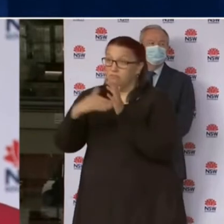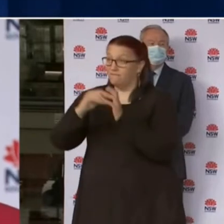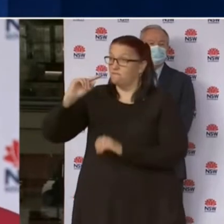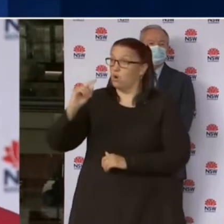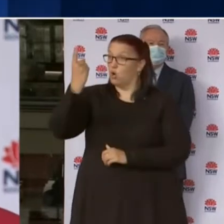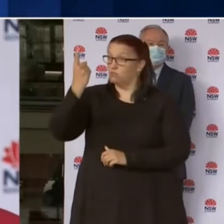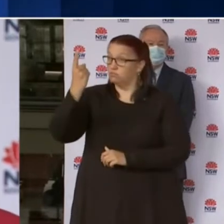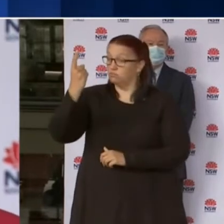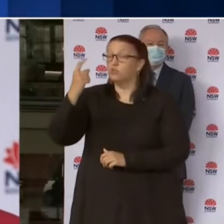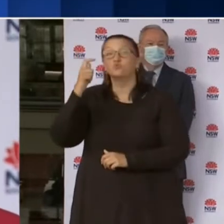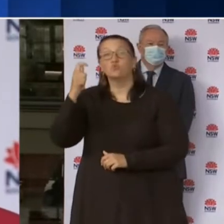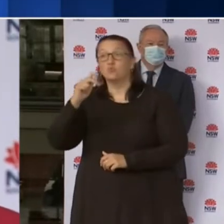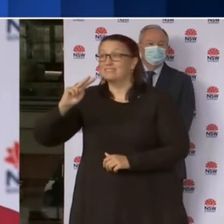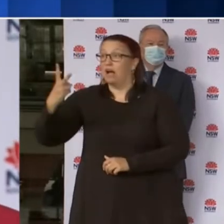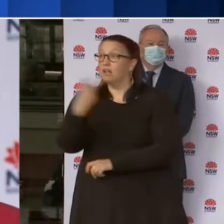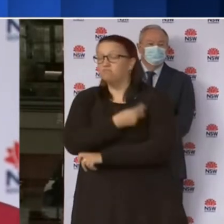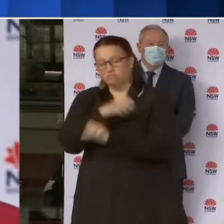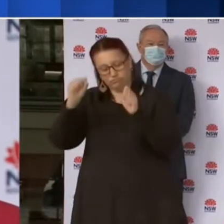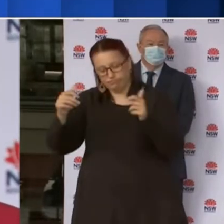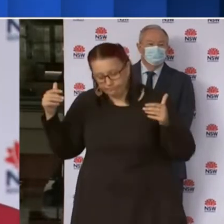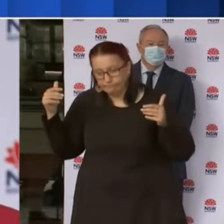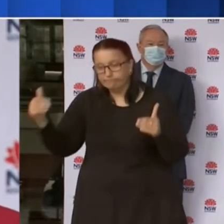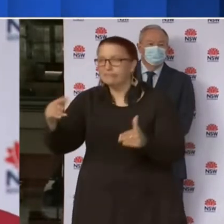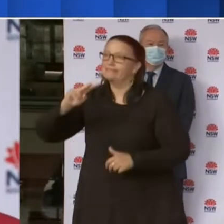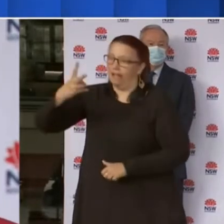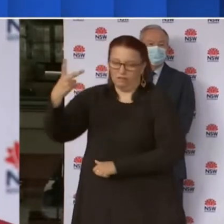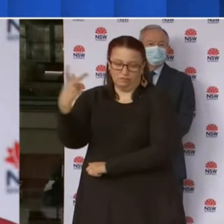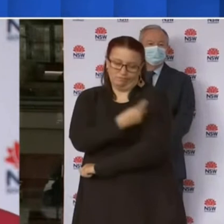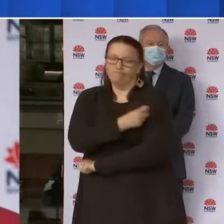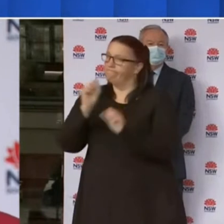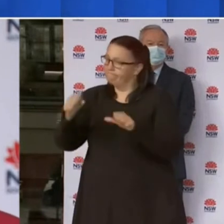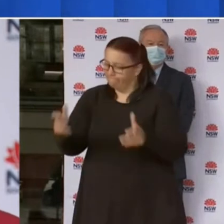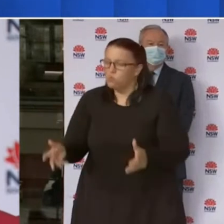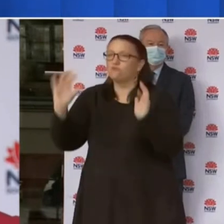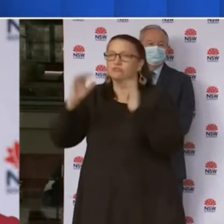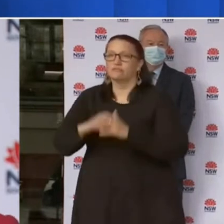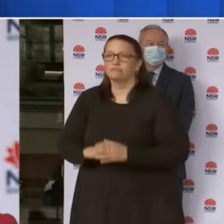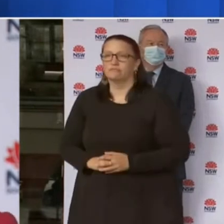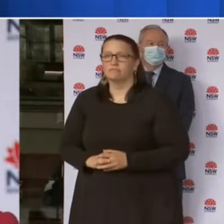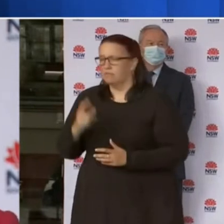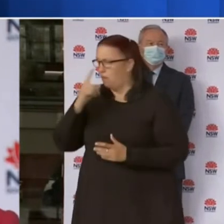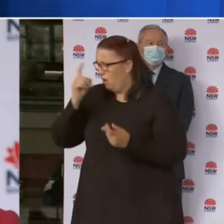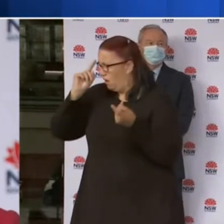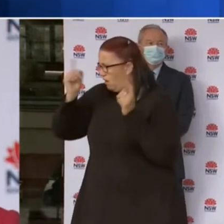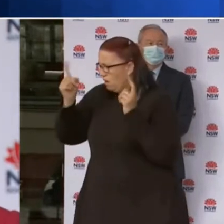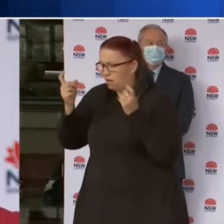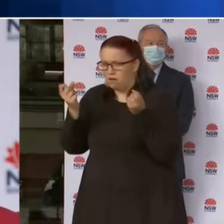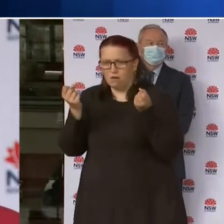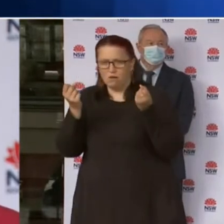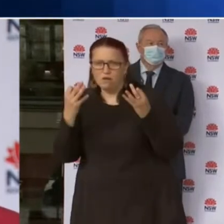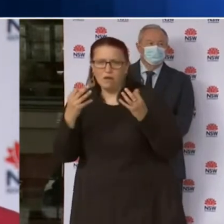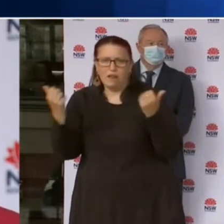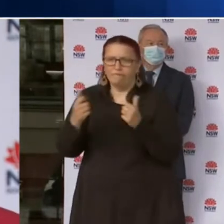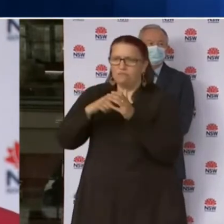dose I would urge them to go forward and get that. There should not be any access problems associated with accessing doses of AstraZeneca